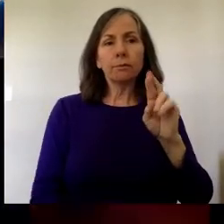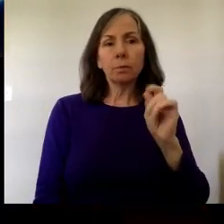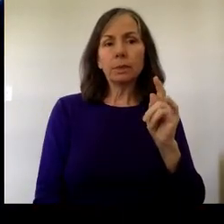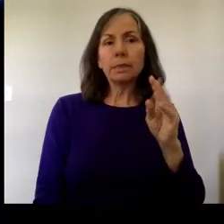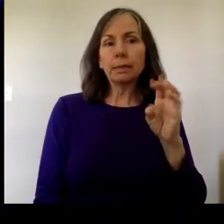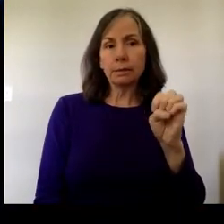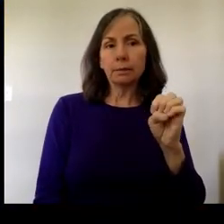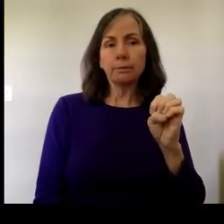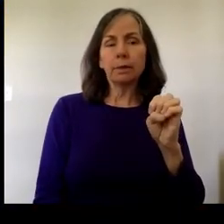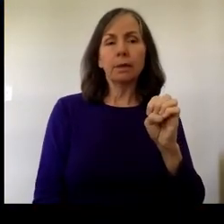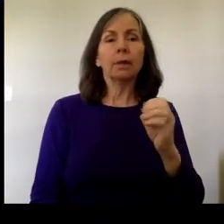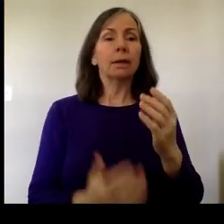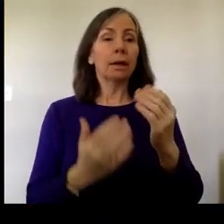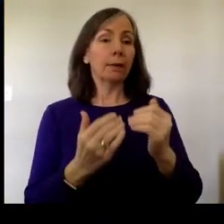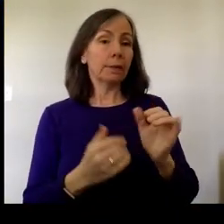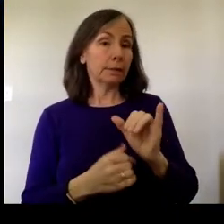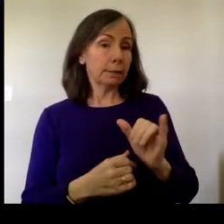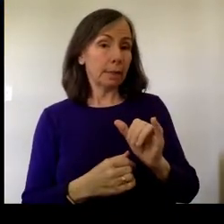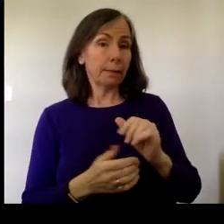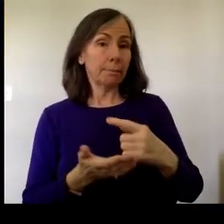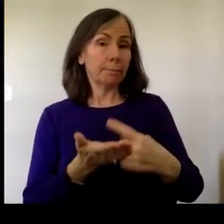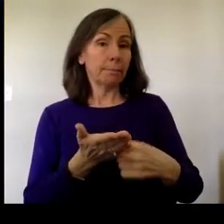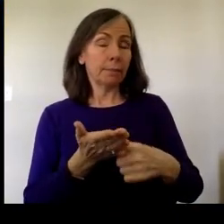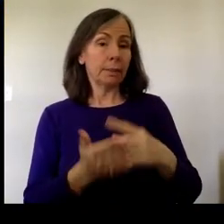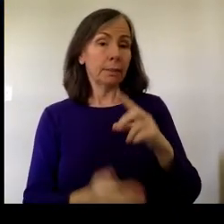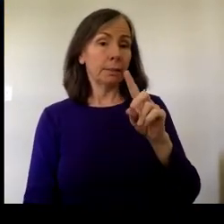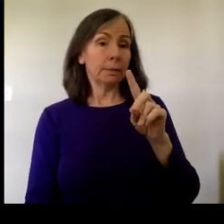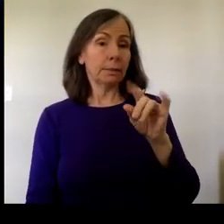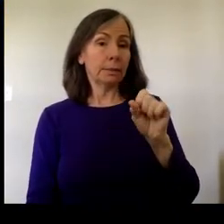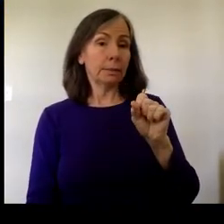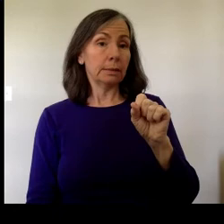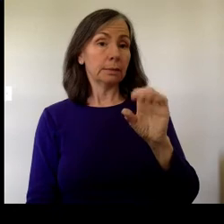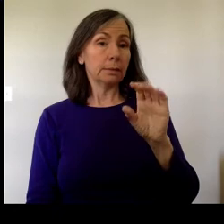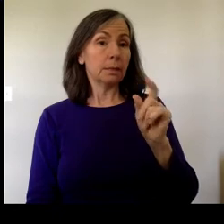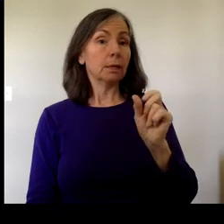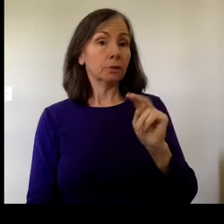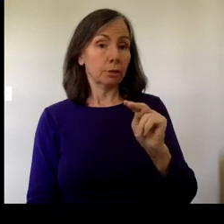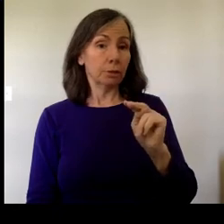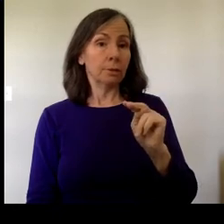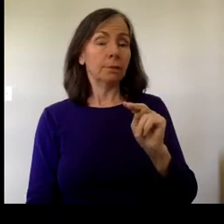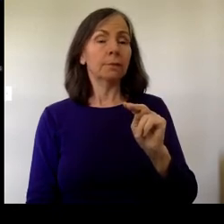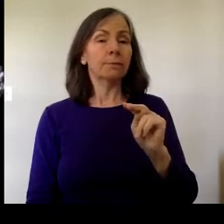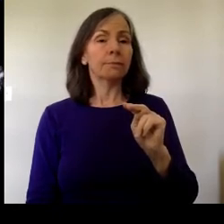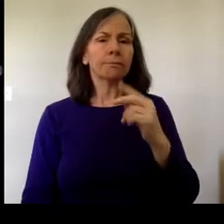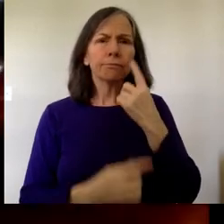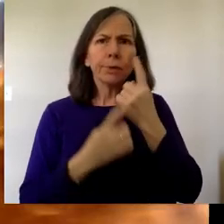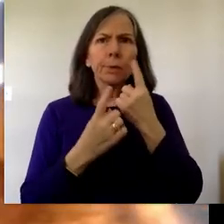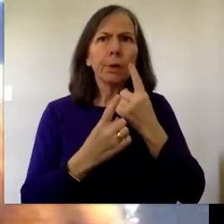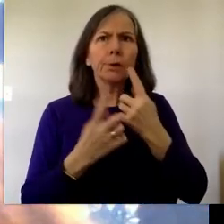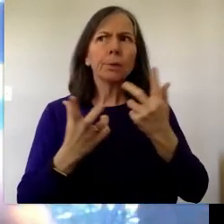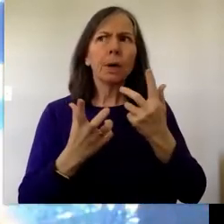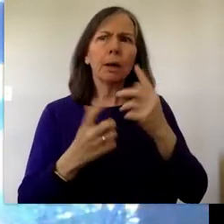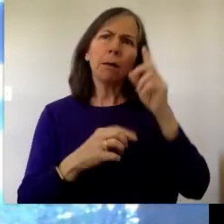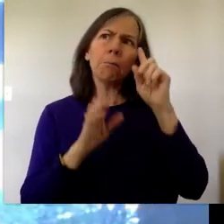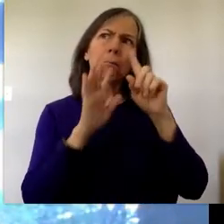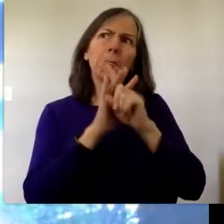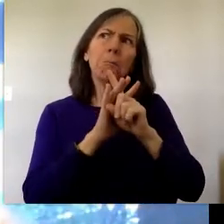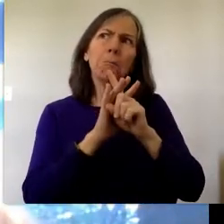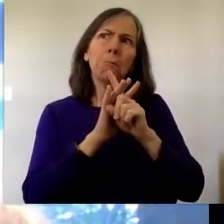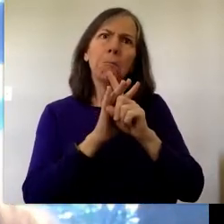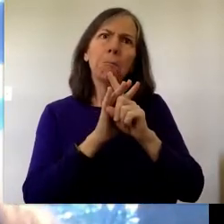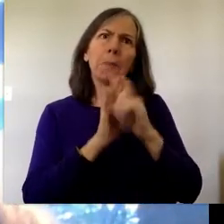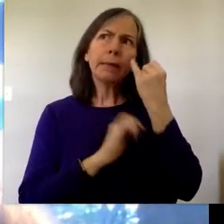what questions do you have? What do you wonder about? What does this make you think of? Okay,